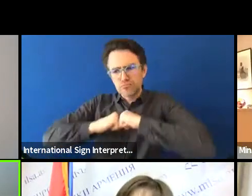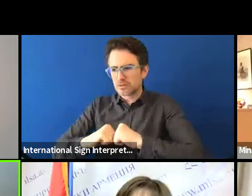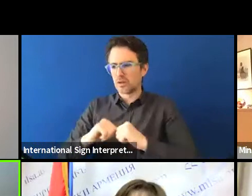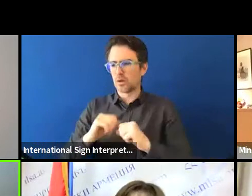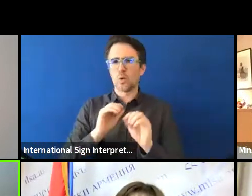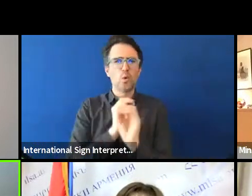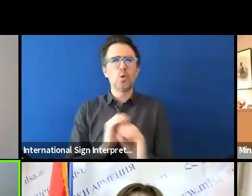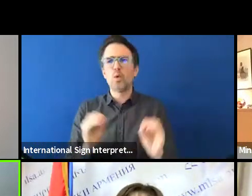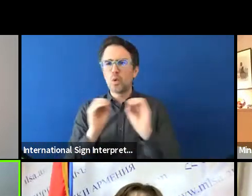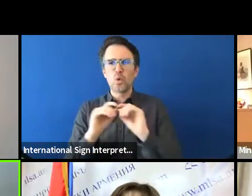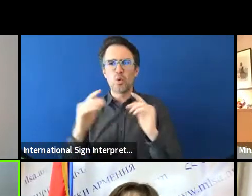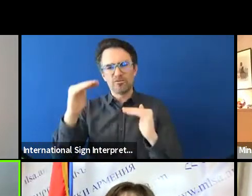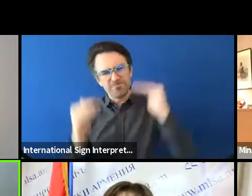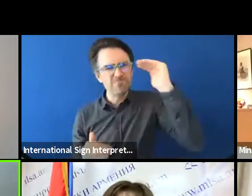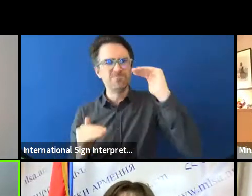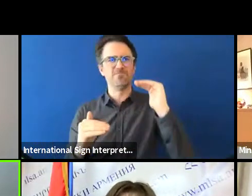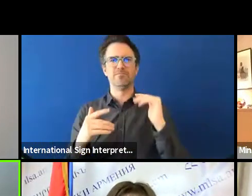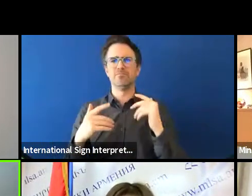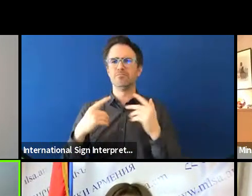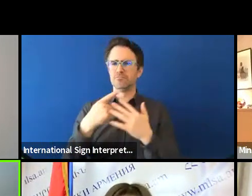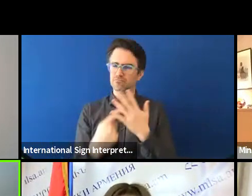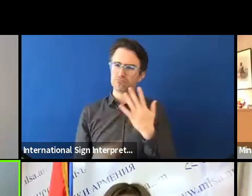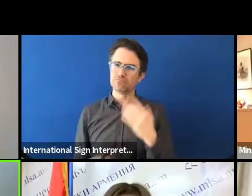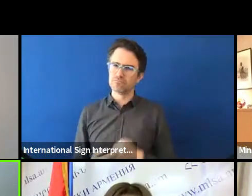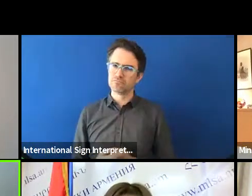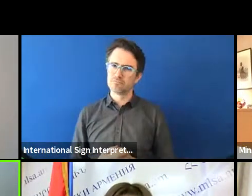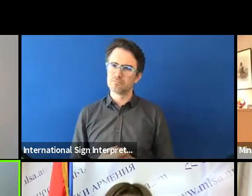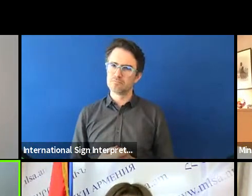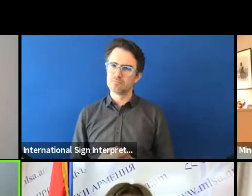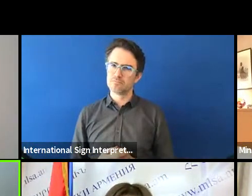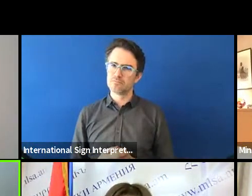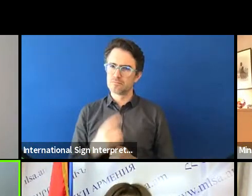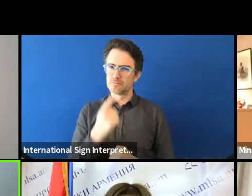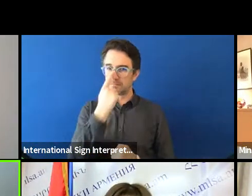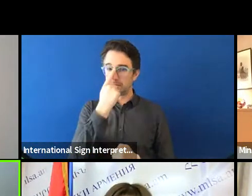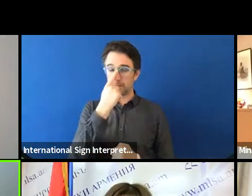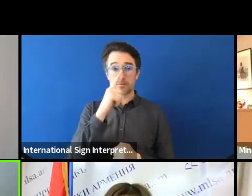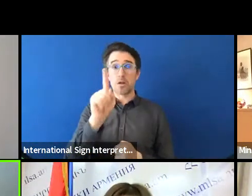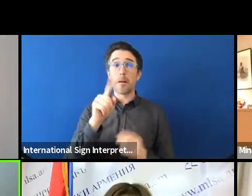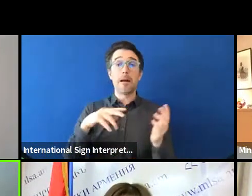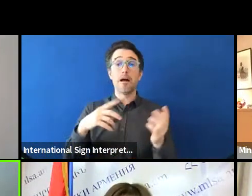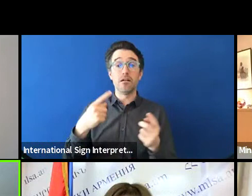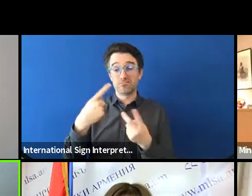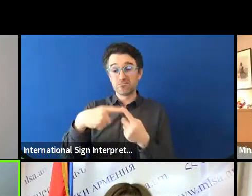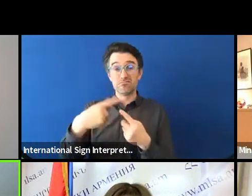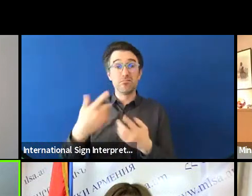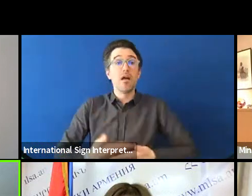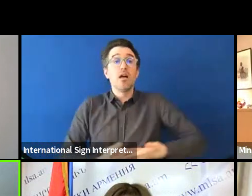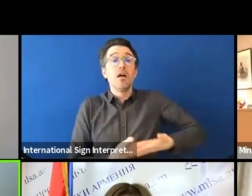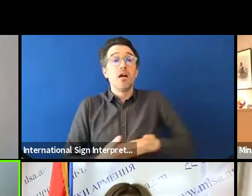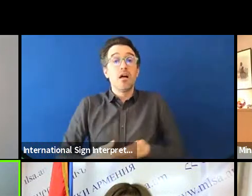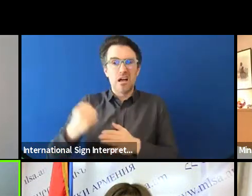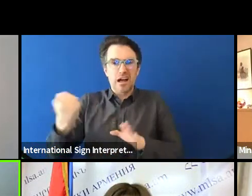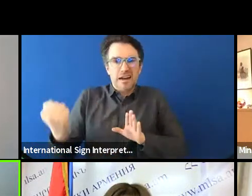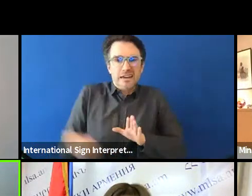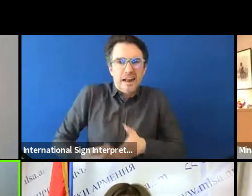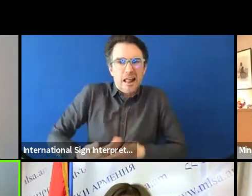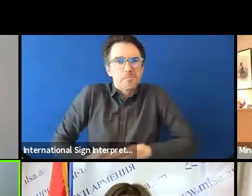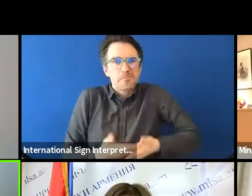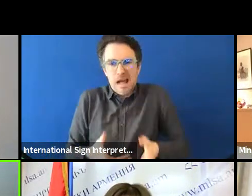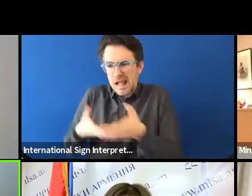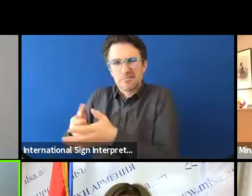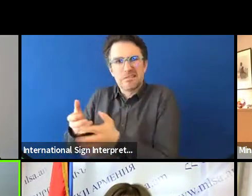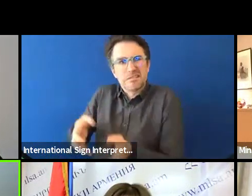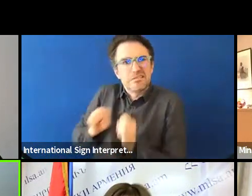infanticides and son preference at birth. Harmful practices such as